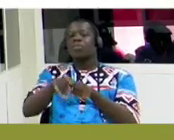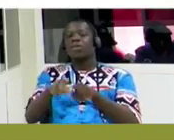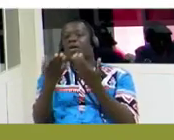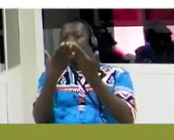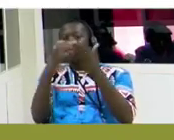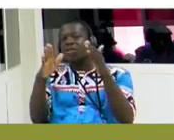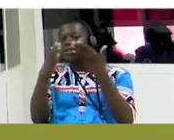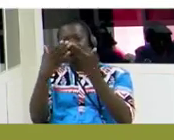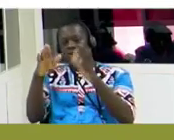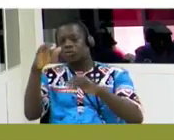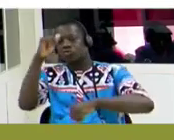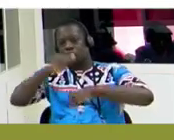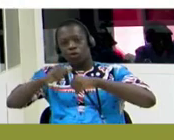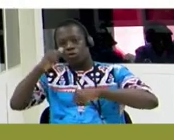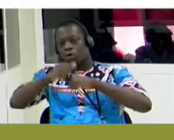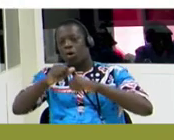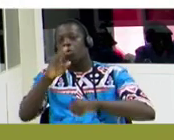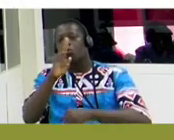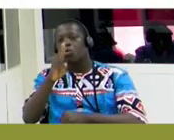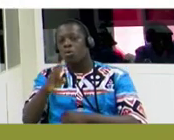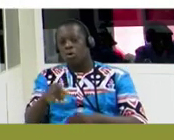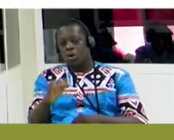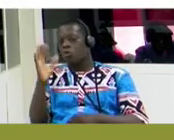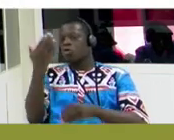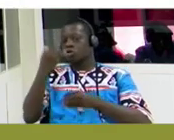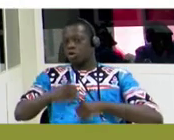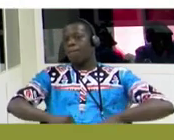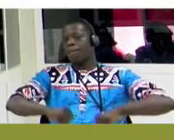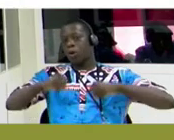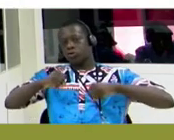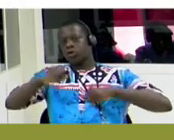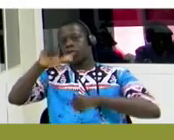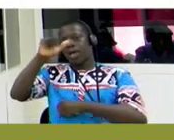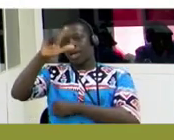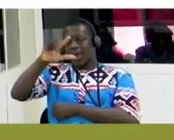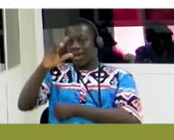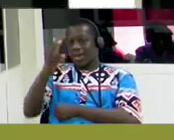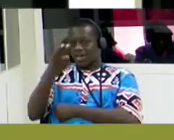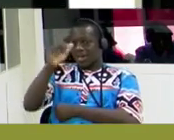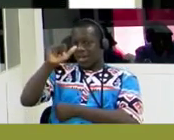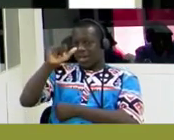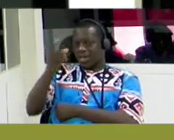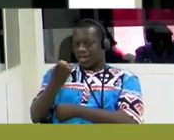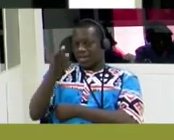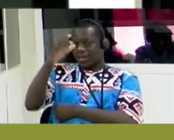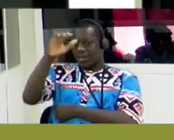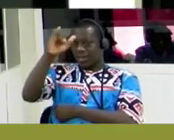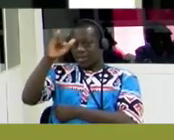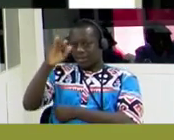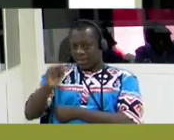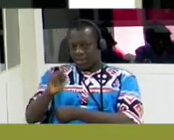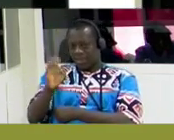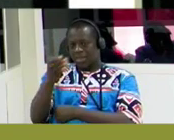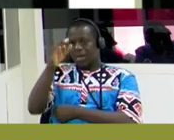boss, Alhaji Martin. Okay. So when you